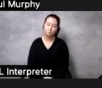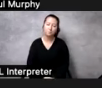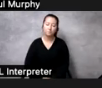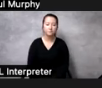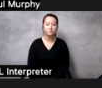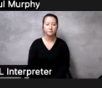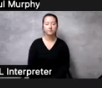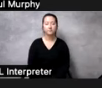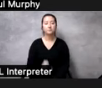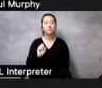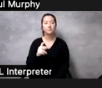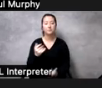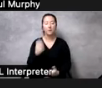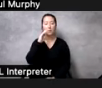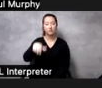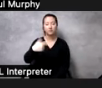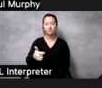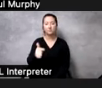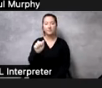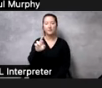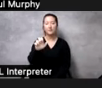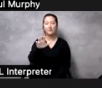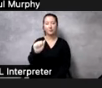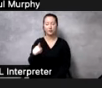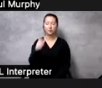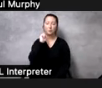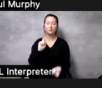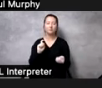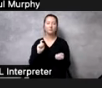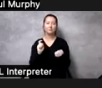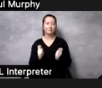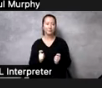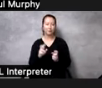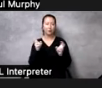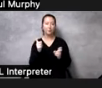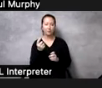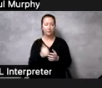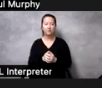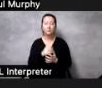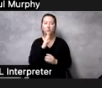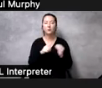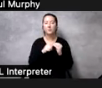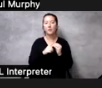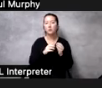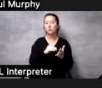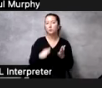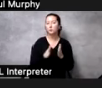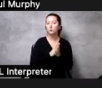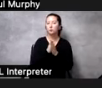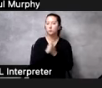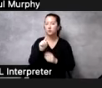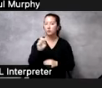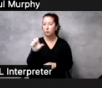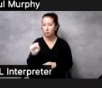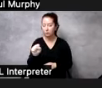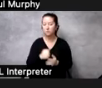And so with that, I want to turn over to Erica, who's going to kind of shift gears a little bit and talk about student-driven tools. We recognize that